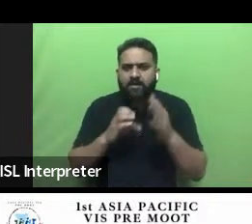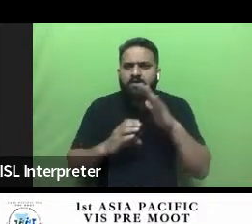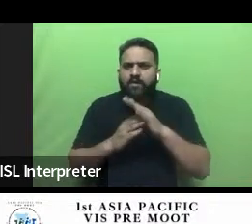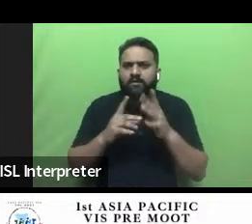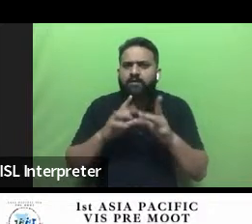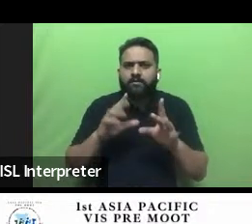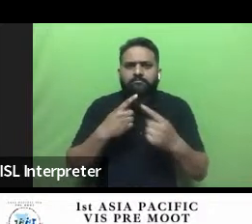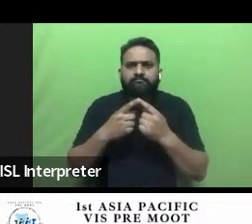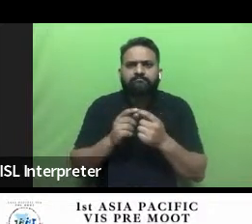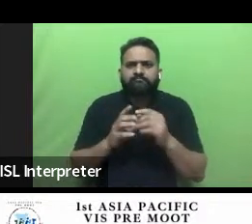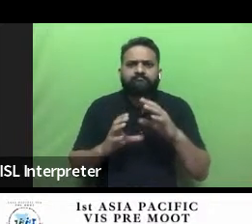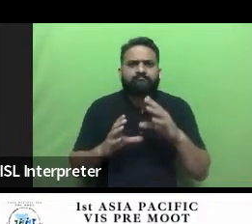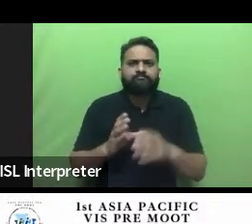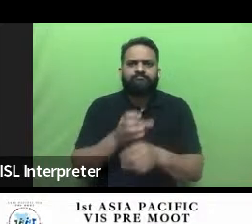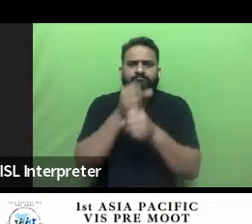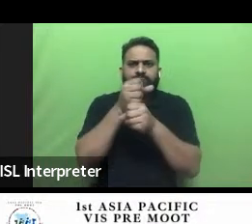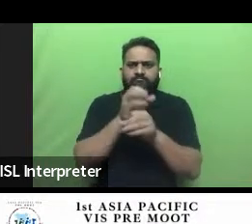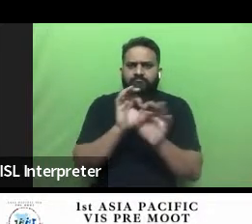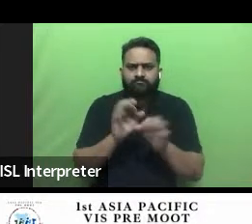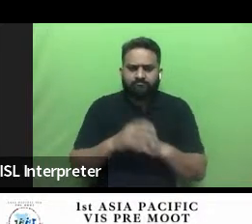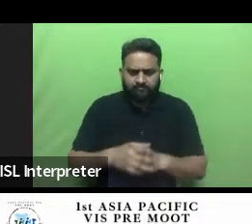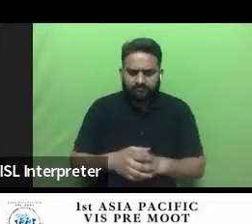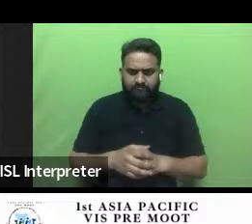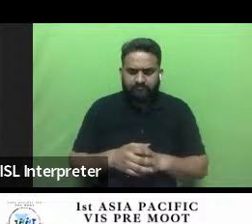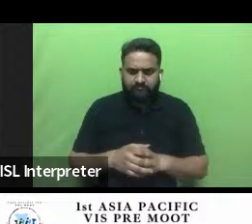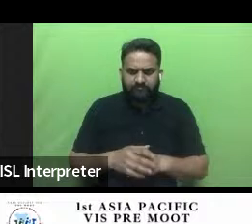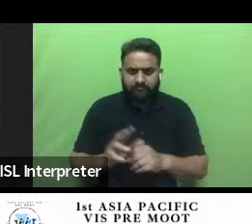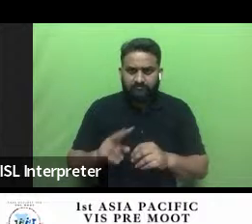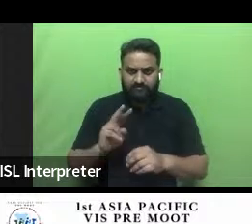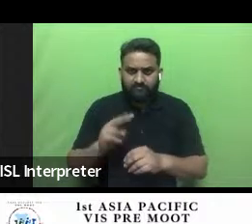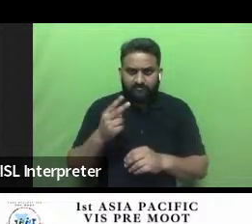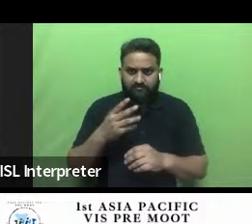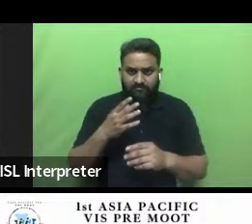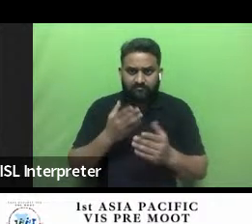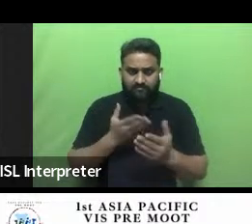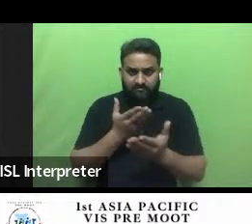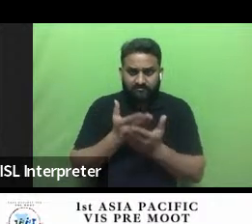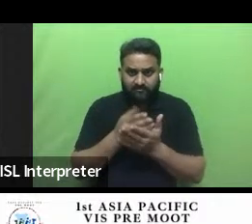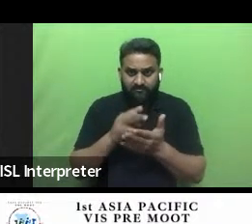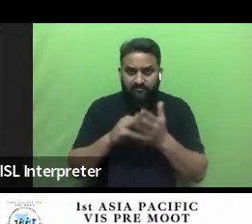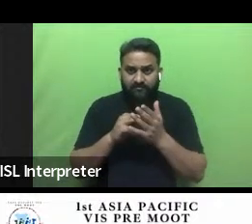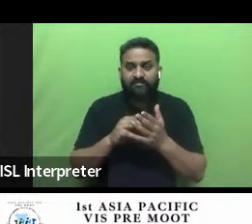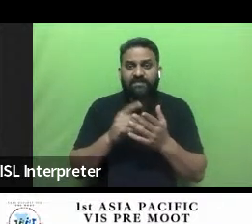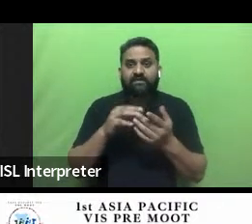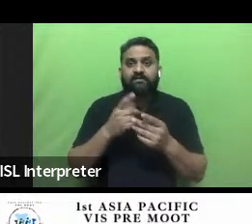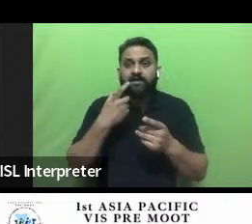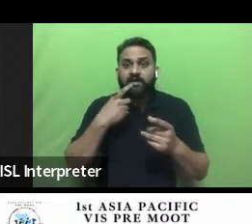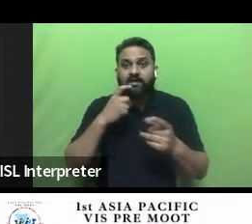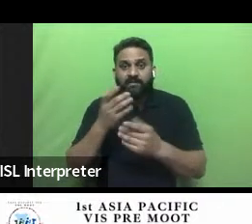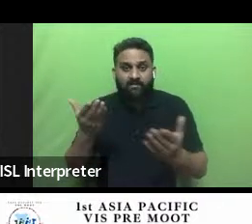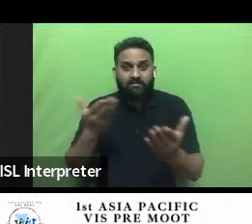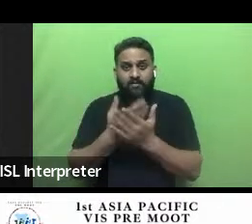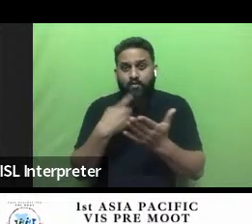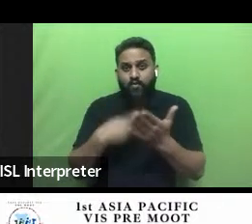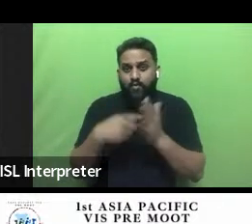concluded. Turning to the second submission regarding the inclusion of claimant's general conditions of